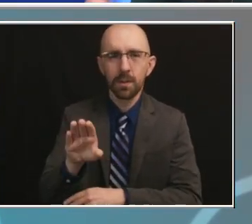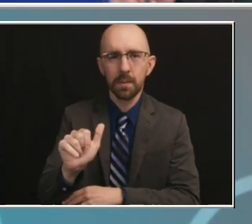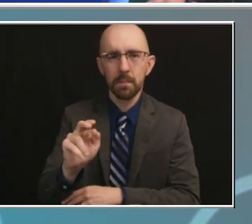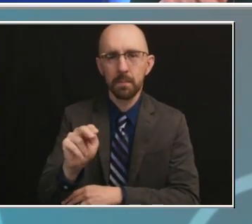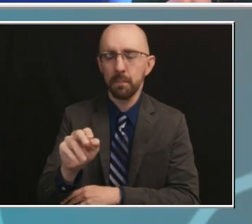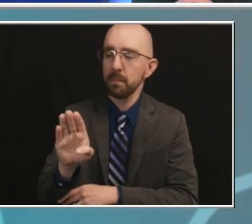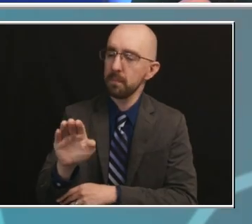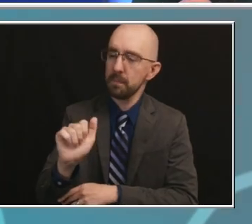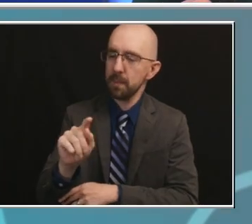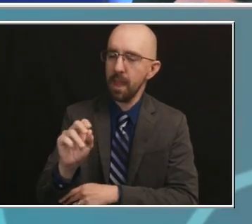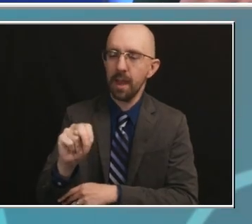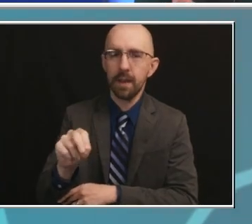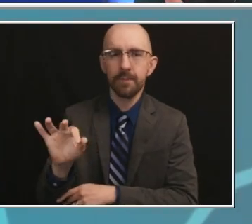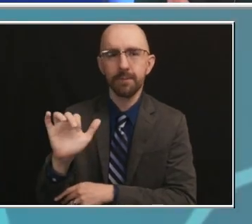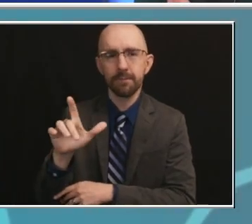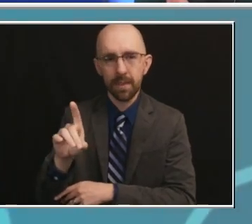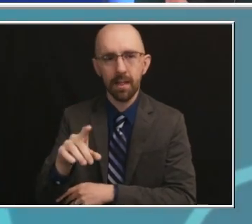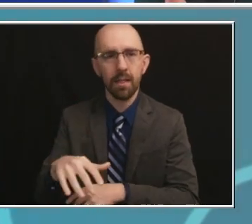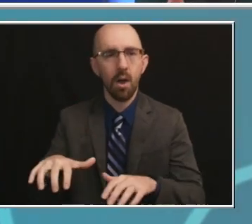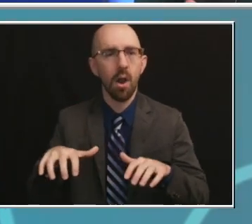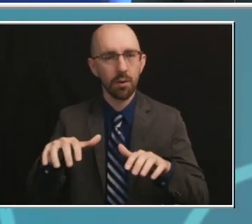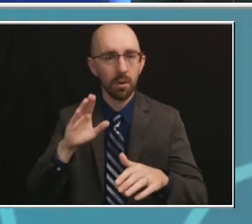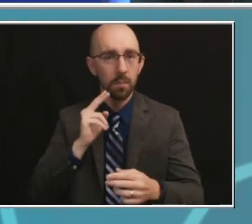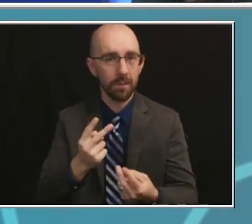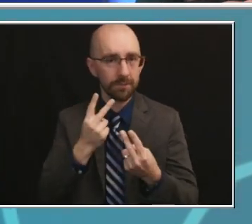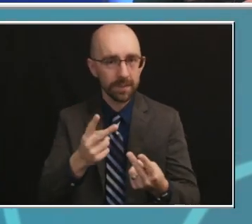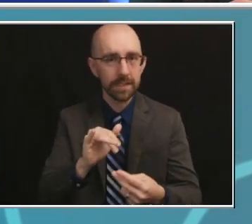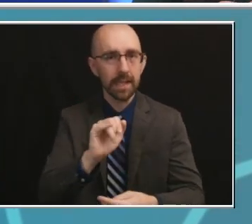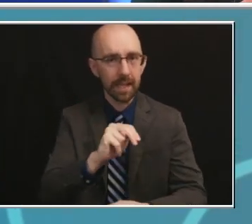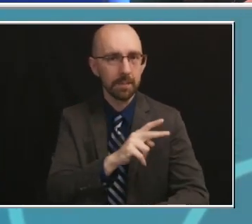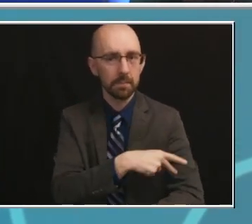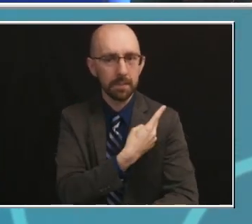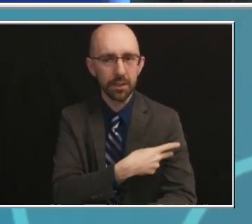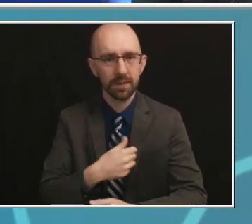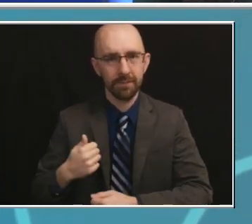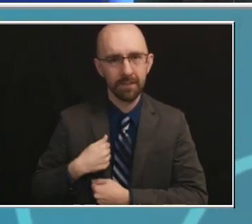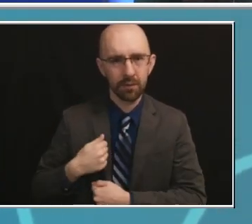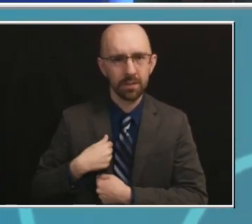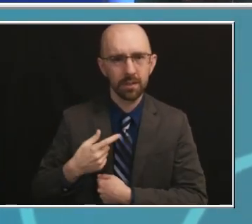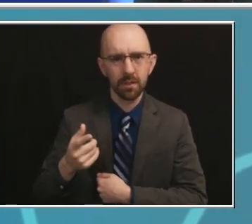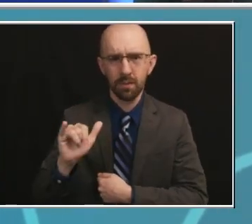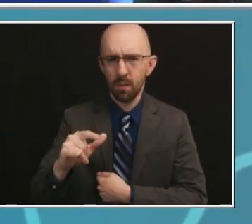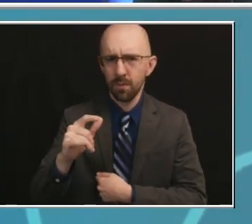Auditorium, and then you'll be visiting our inpatient veterans. What do those visits look like?